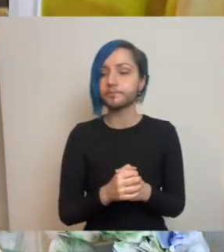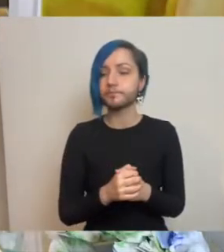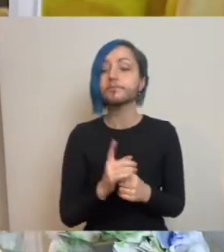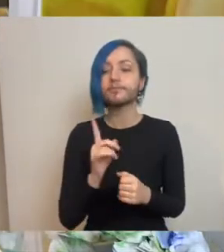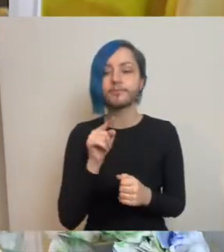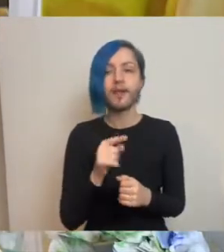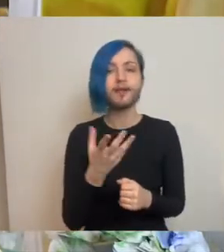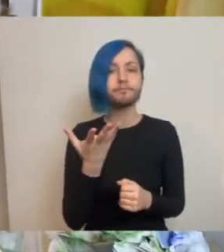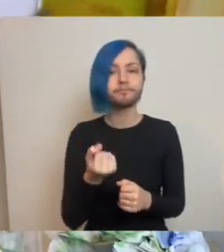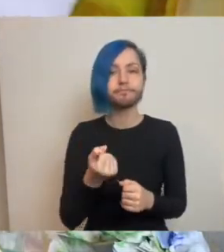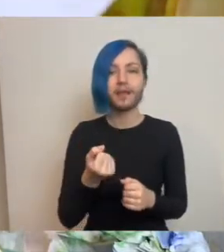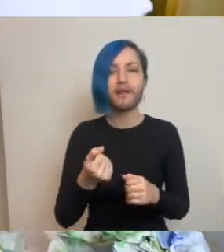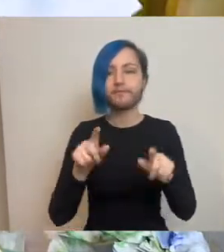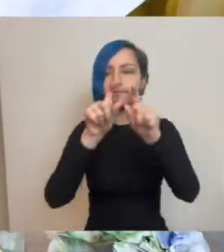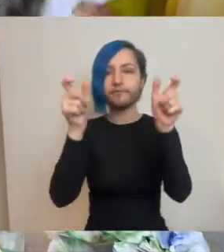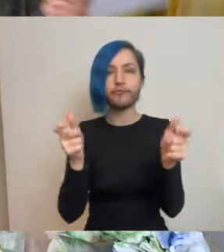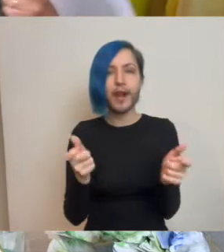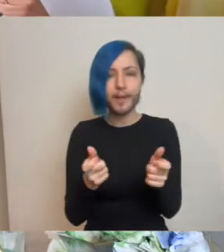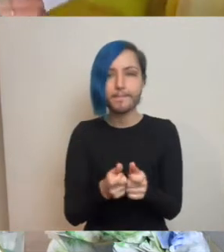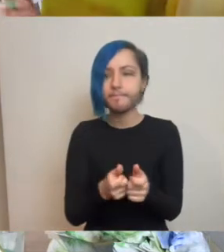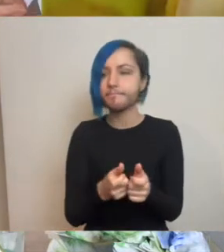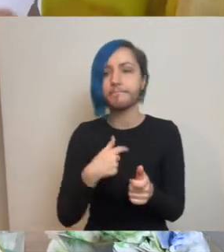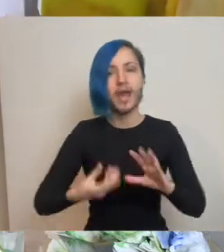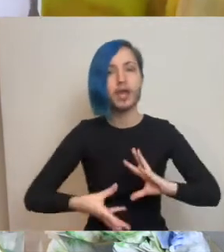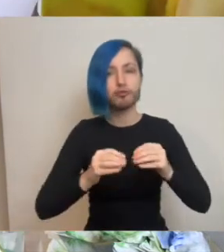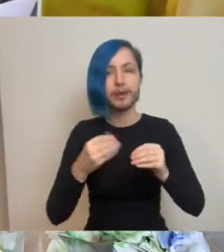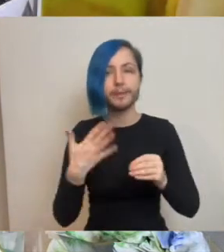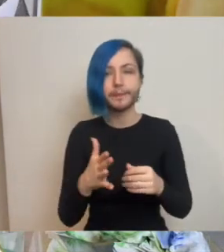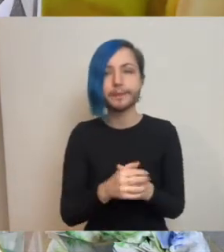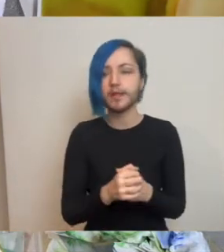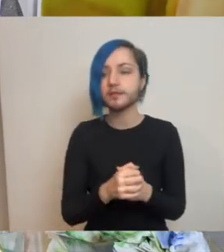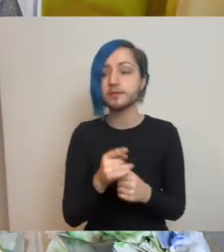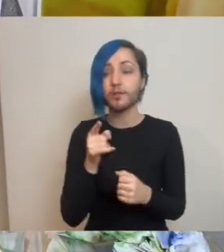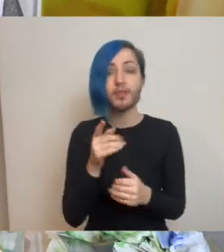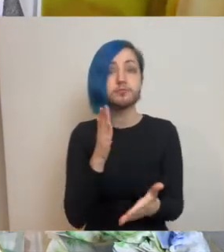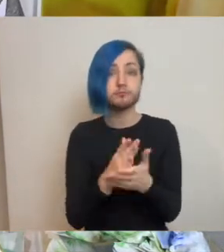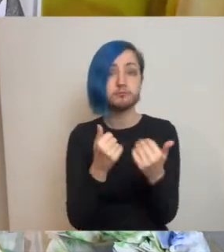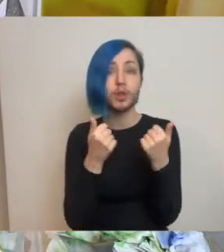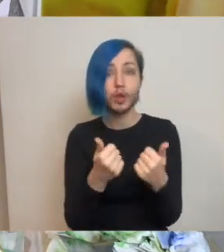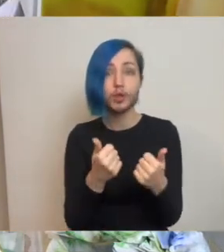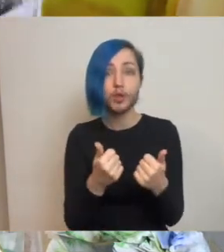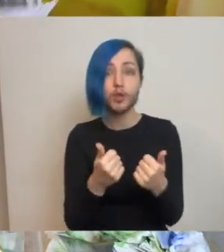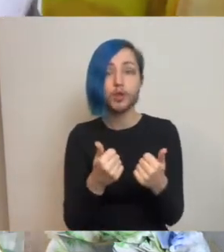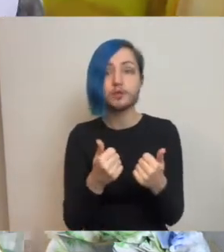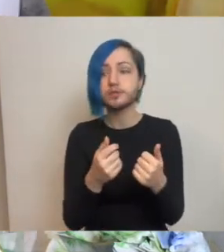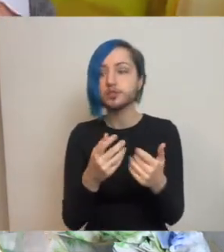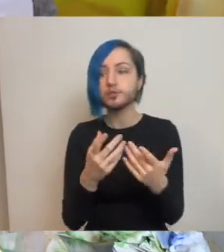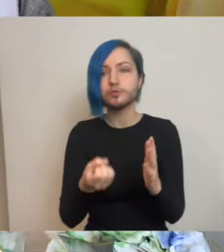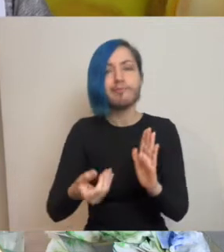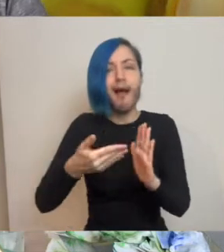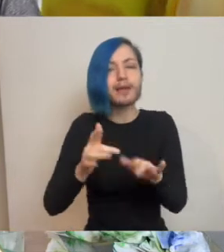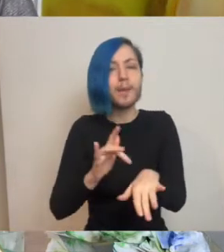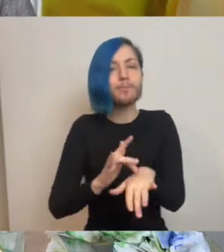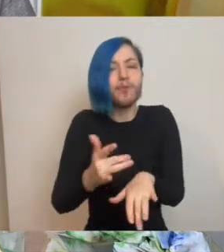and place this on the top here. So I made a frame earlier, and a frame is really good at making your print look just that little bit more